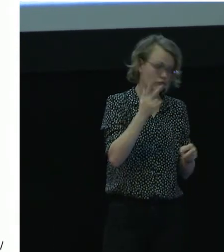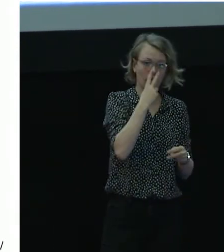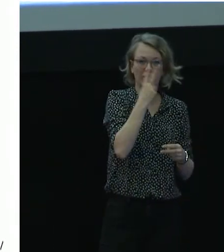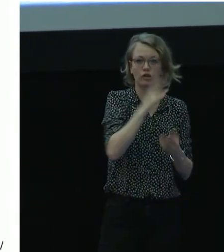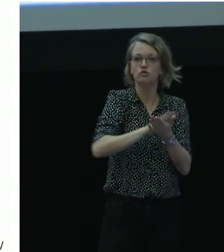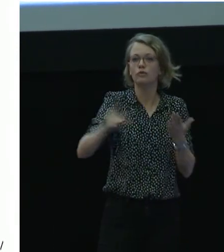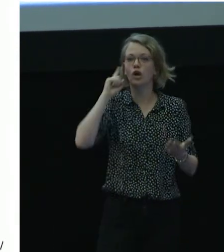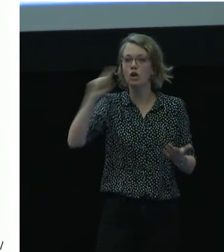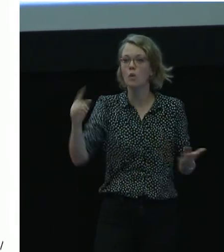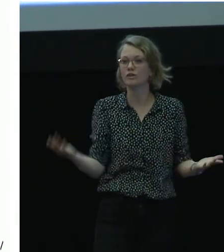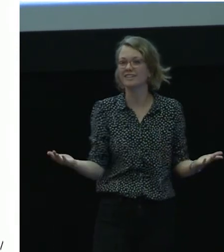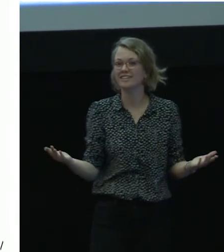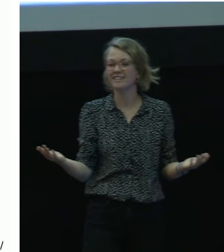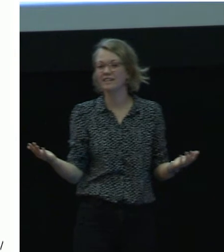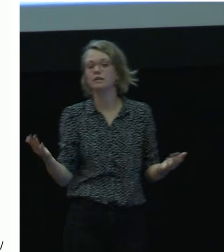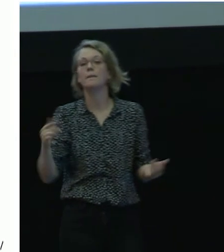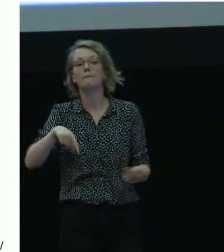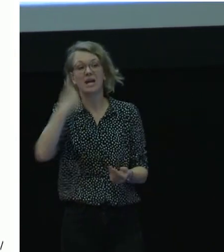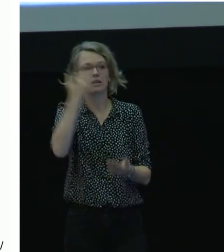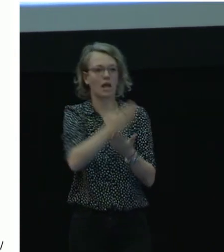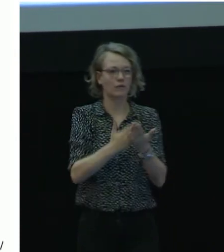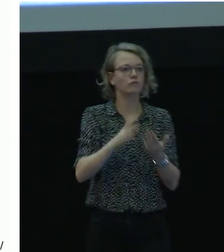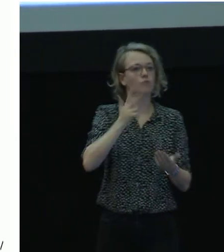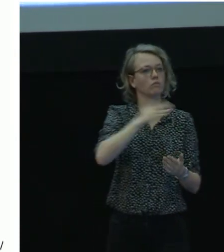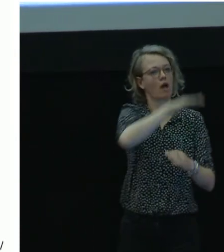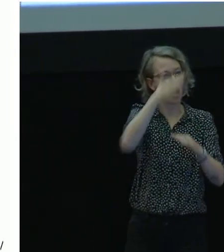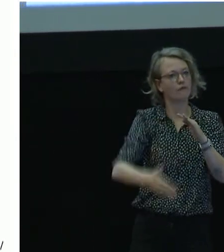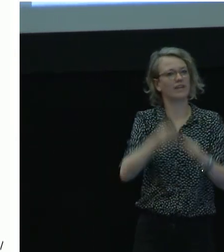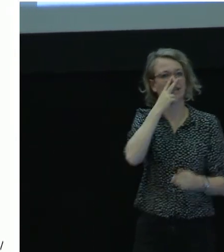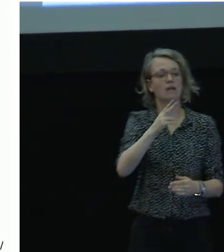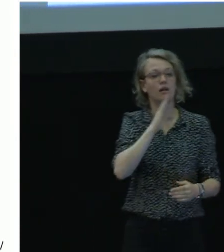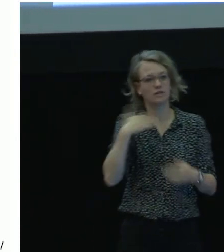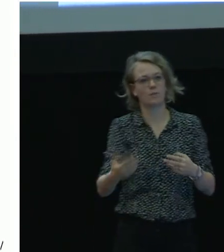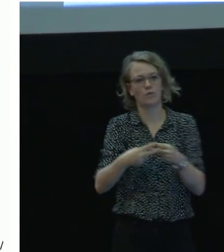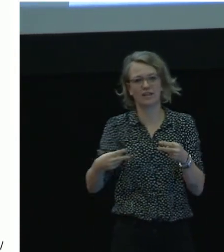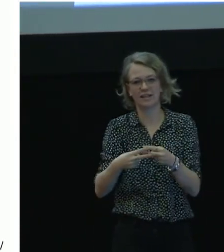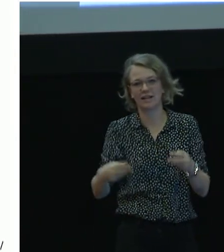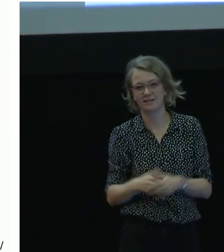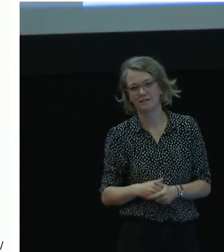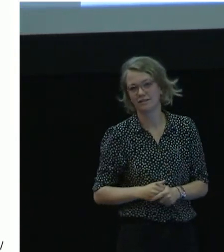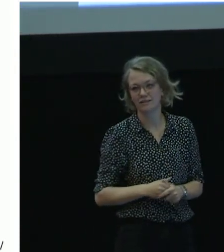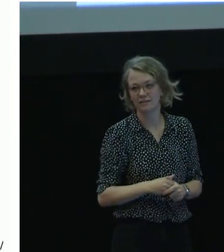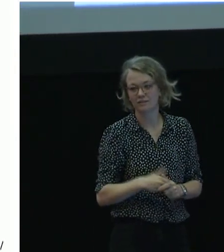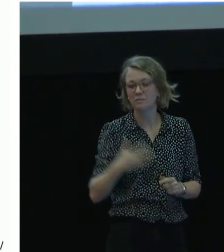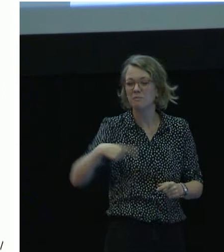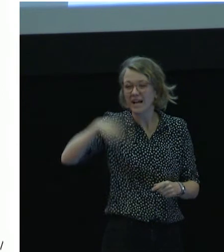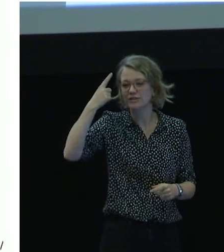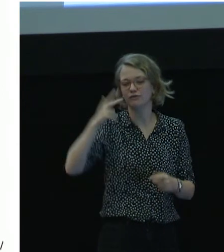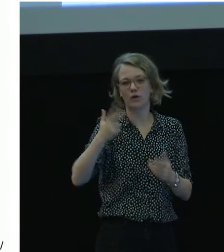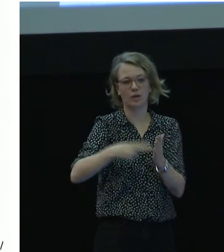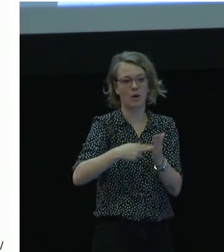the videos are being watched without sound, and half of them are being